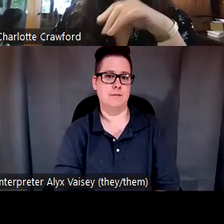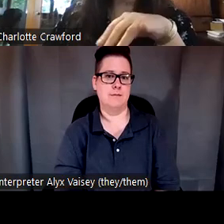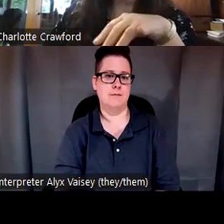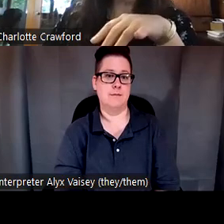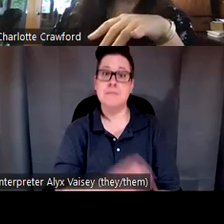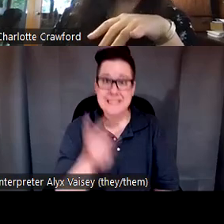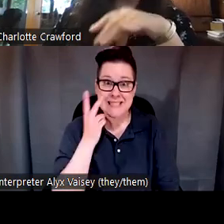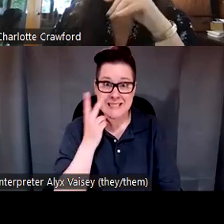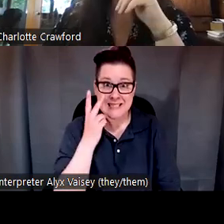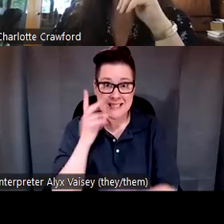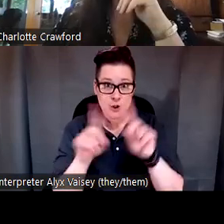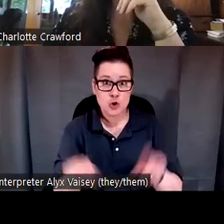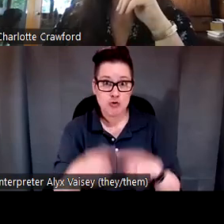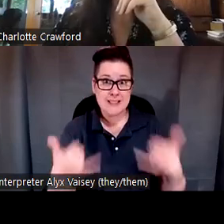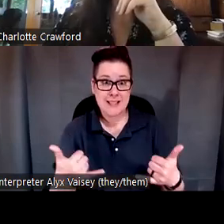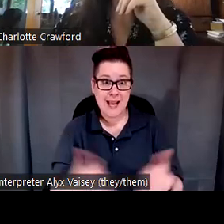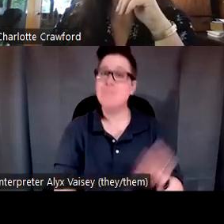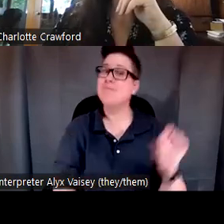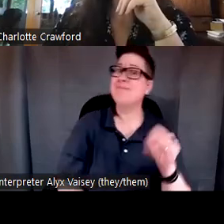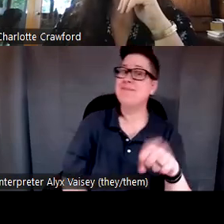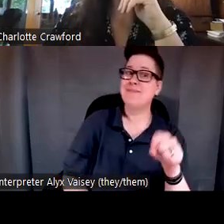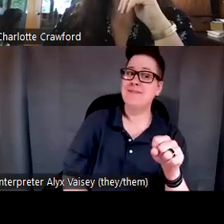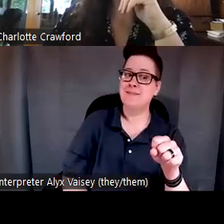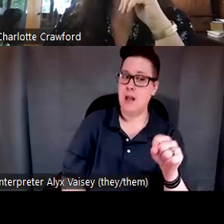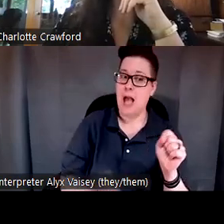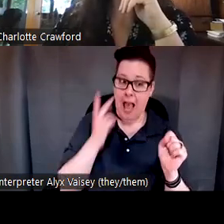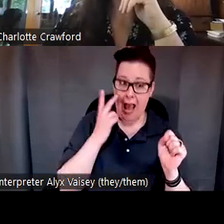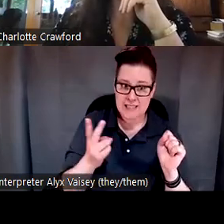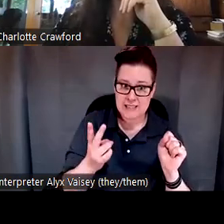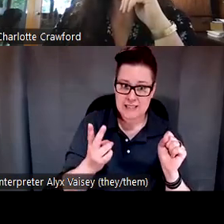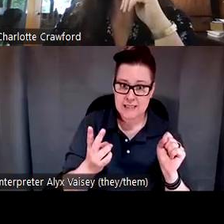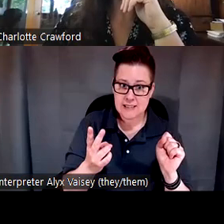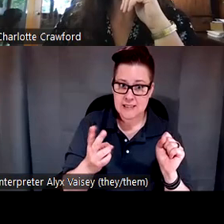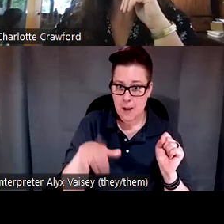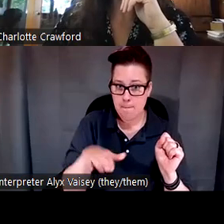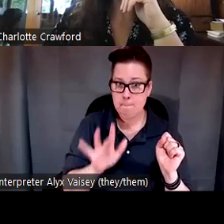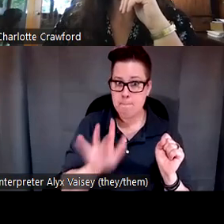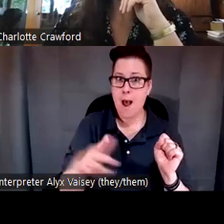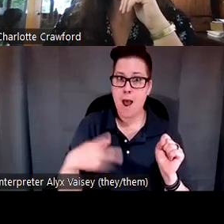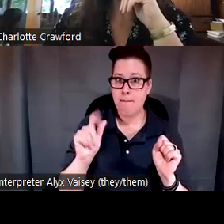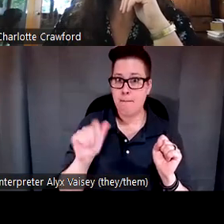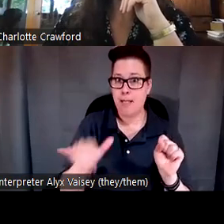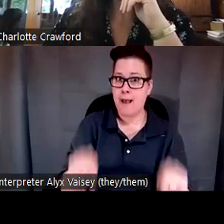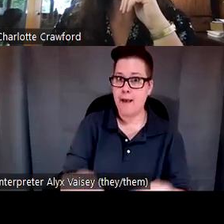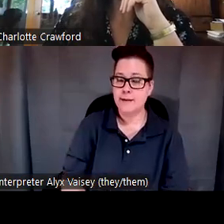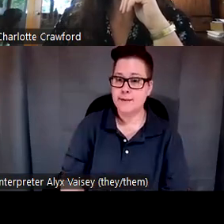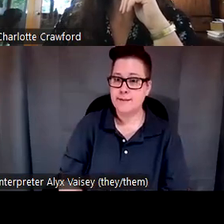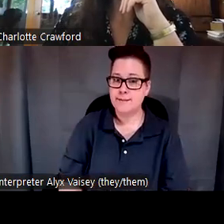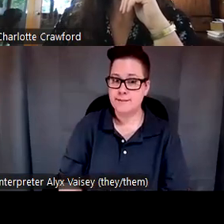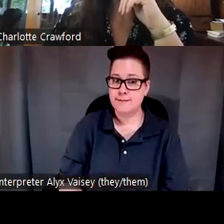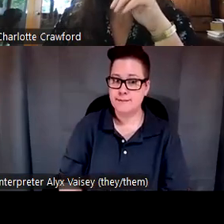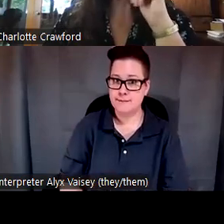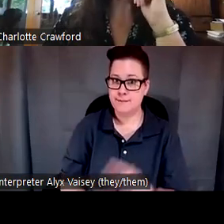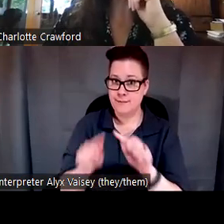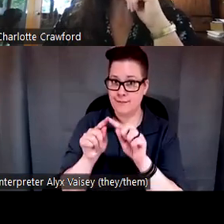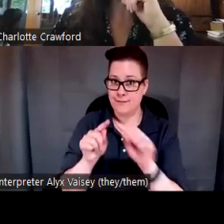Okay, can you see my screen now? We can see it, and I see that there's a little button at the bottom that you can press for play, the little